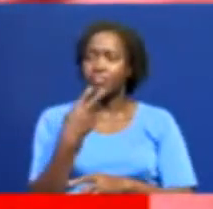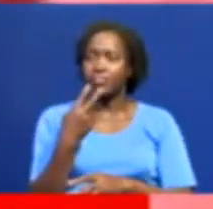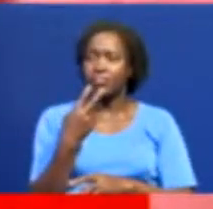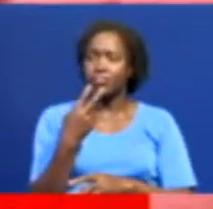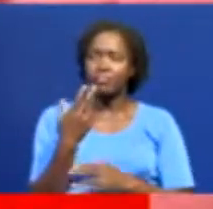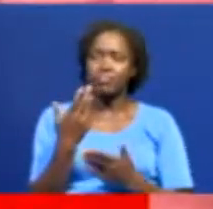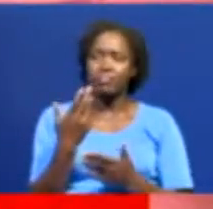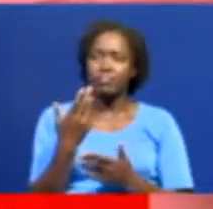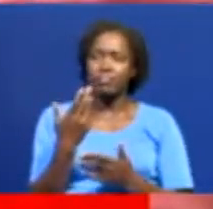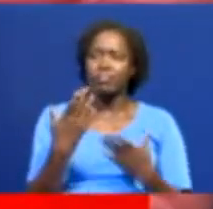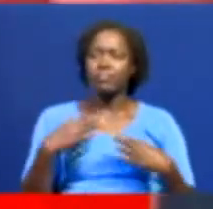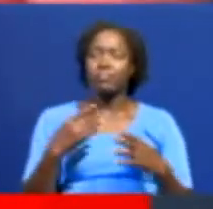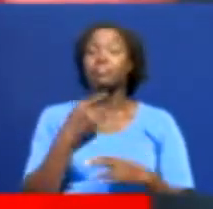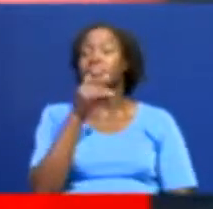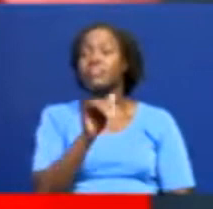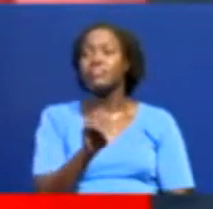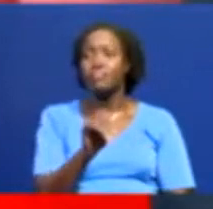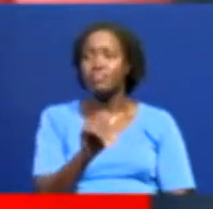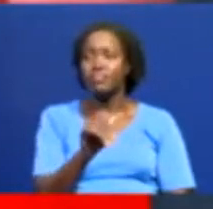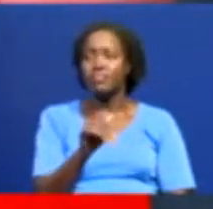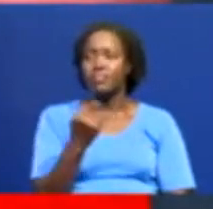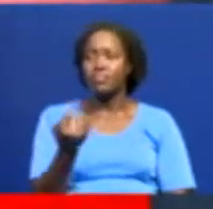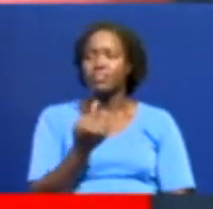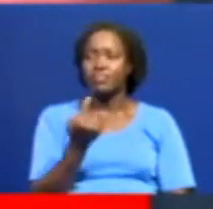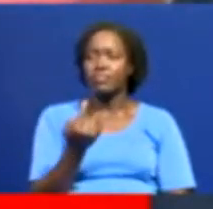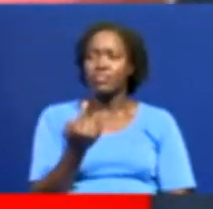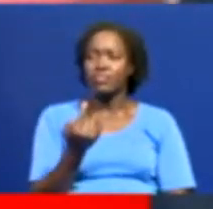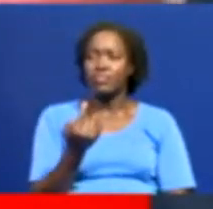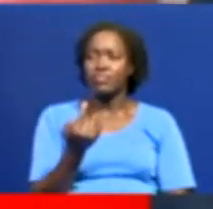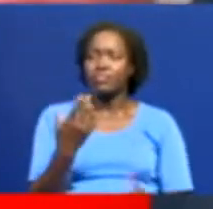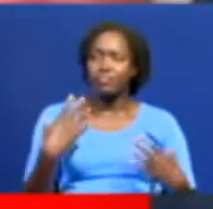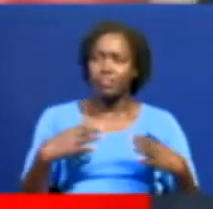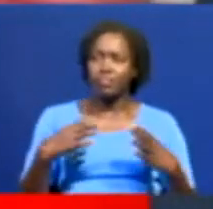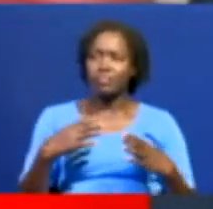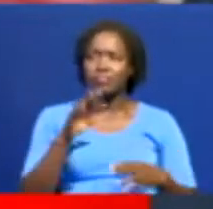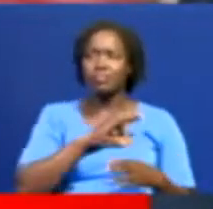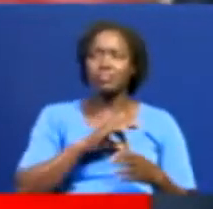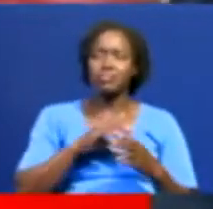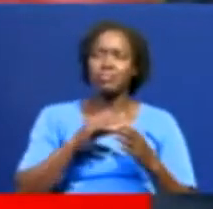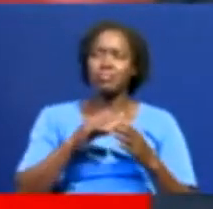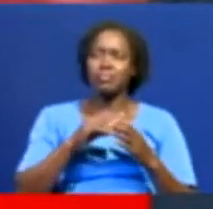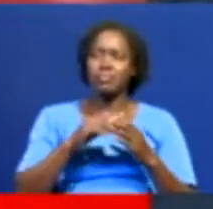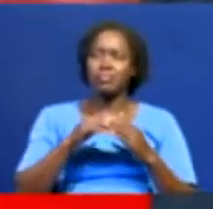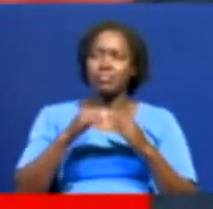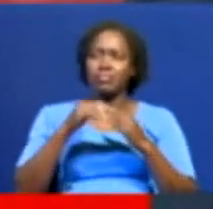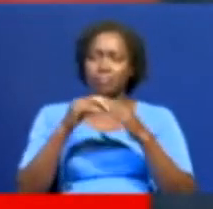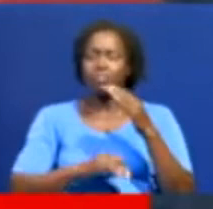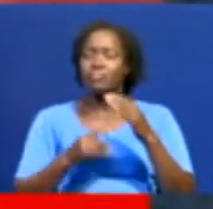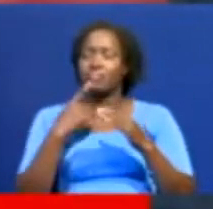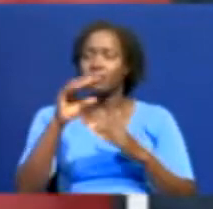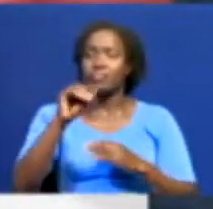are various people who are saying that it will only the people who are earning more, less than 150,000 are the ones who